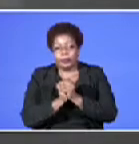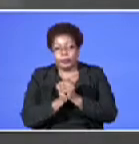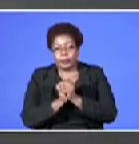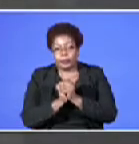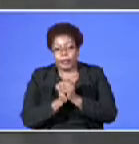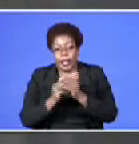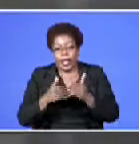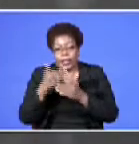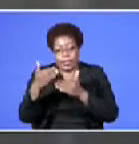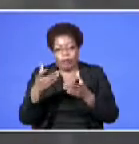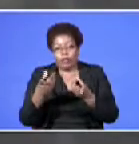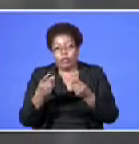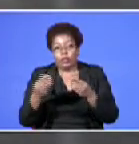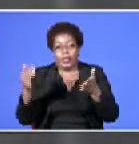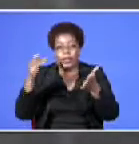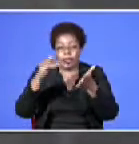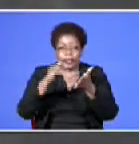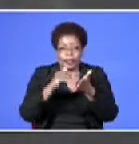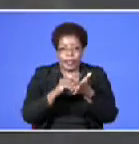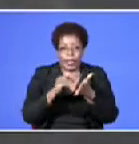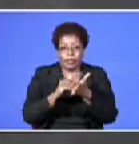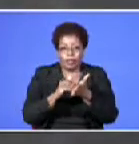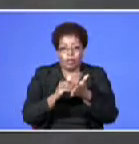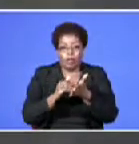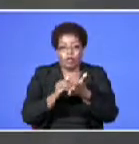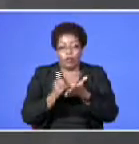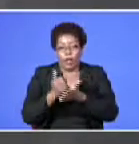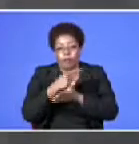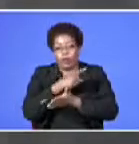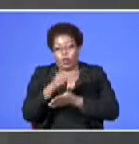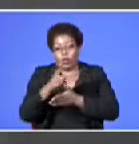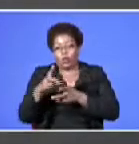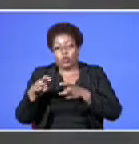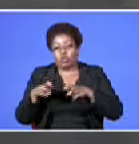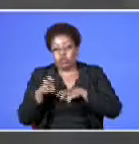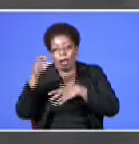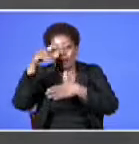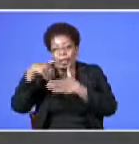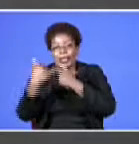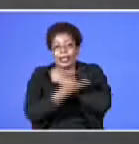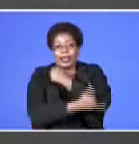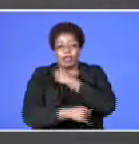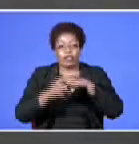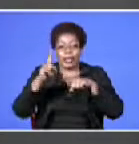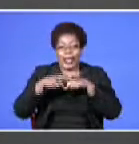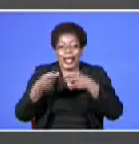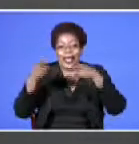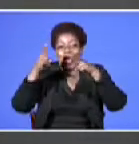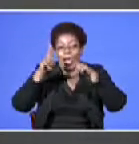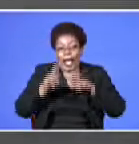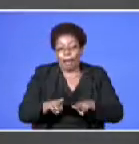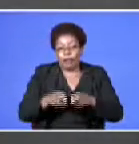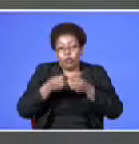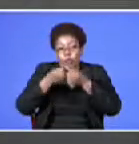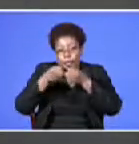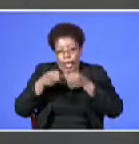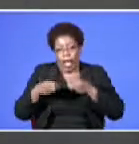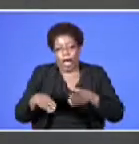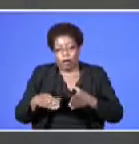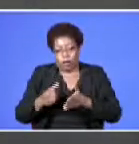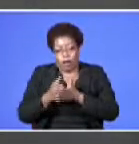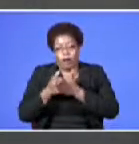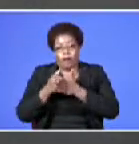As steps are taken to once again facilitate travel within the country, it can't happen without the strict guidance of the Ministry of